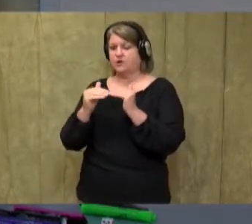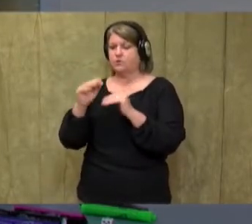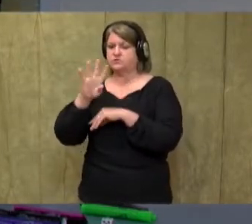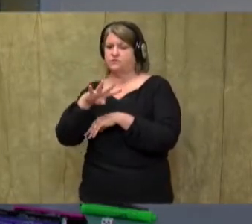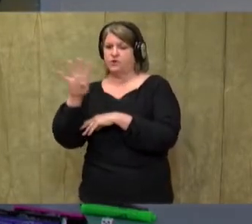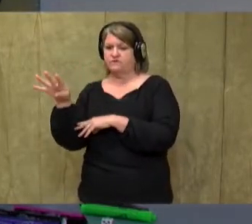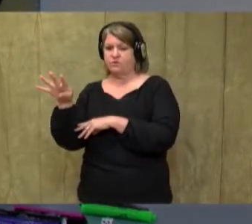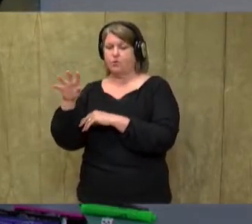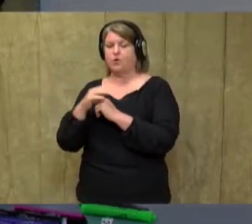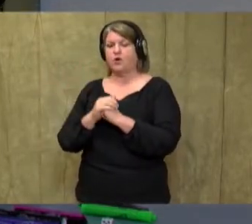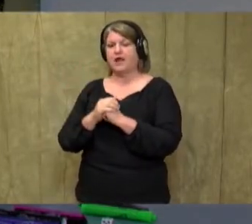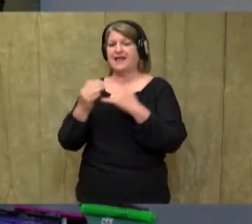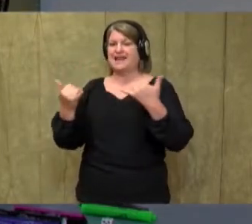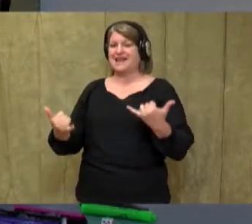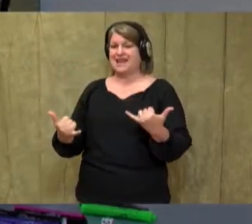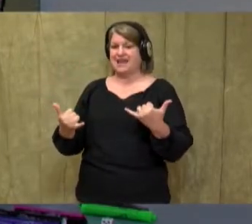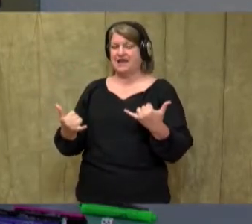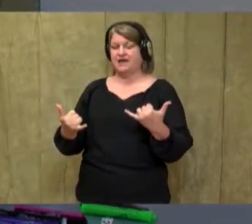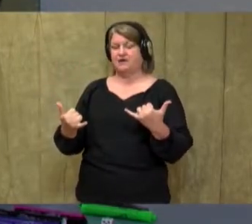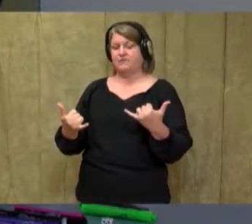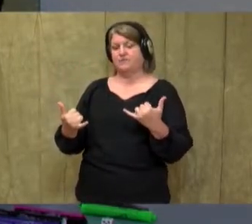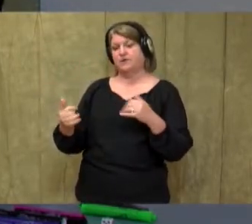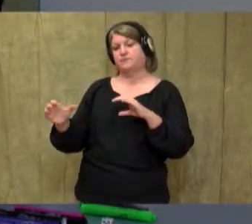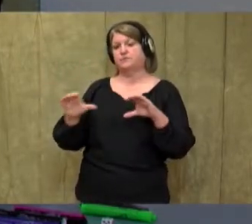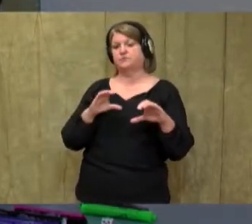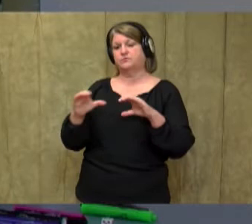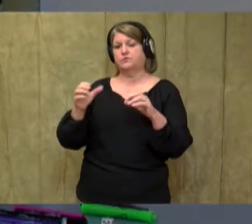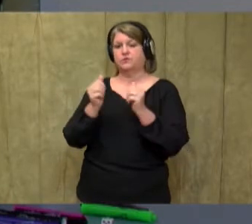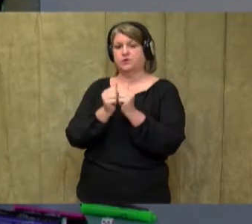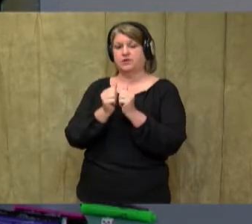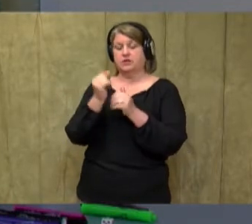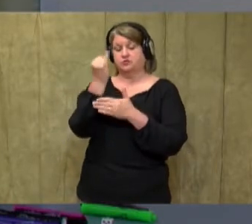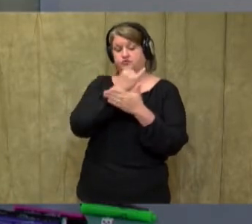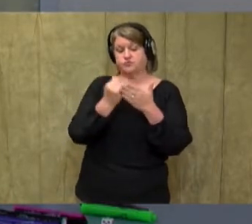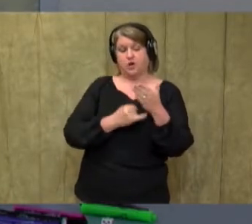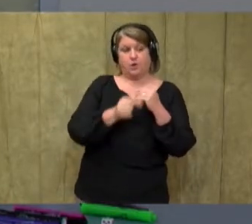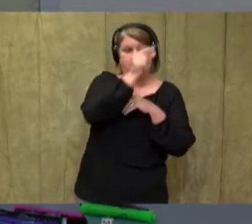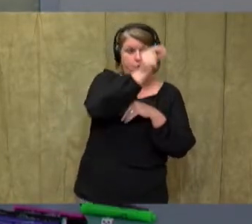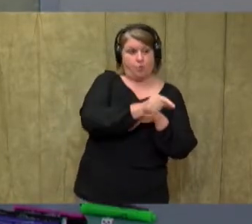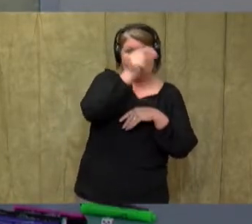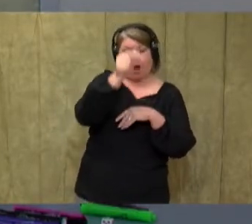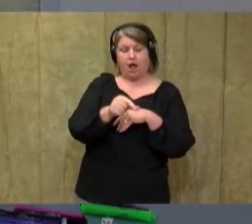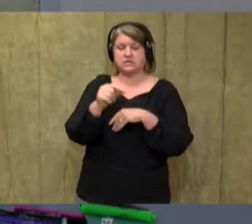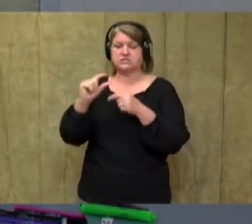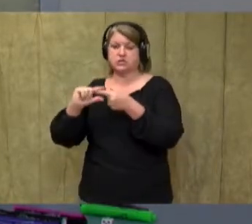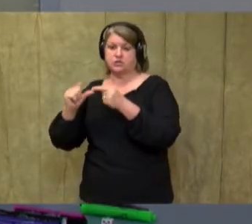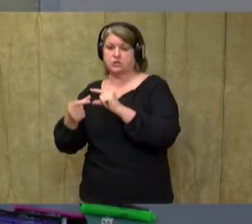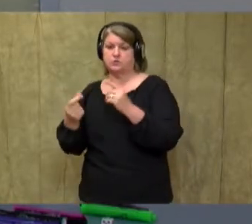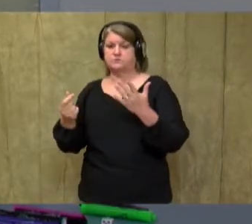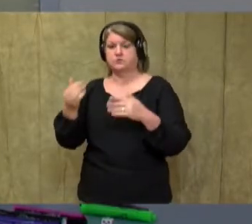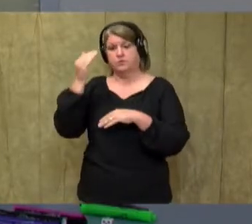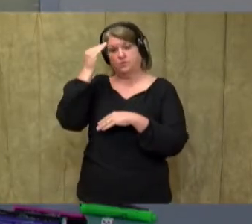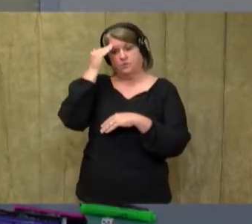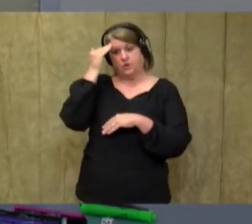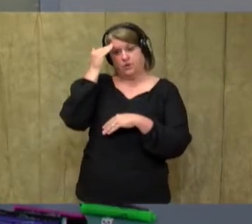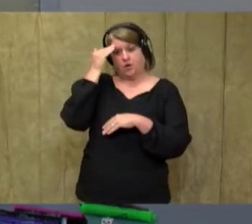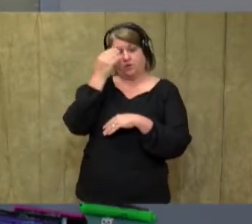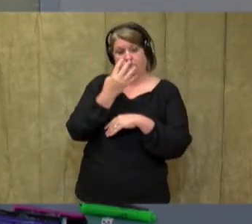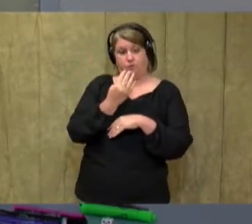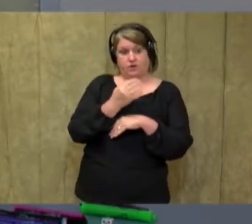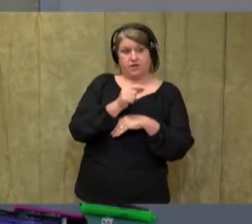44. Now I'm going to do it with drawing the rods and cubes. 14, we know that's 1